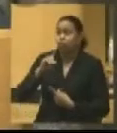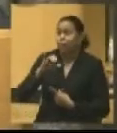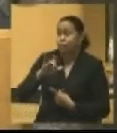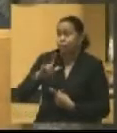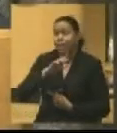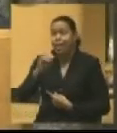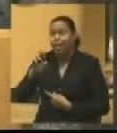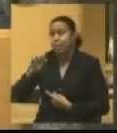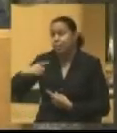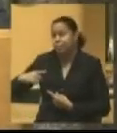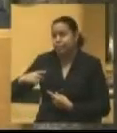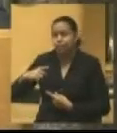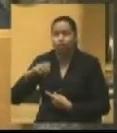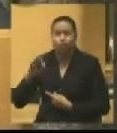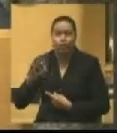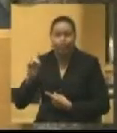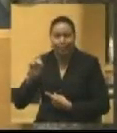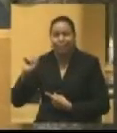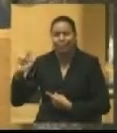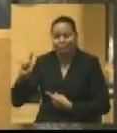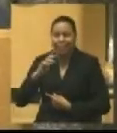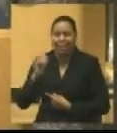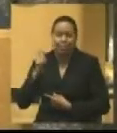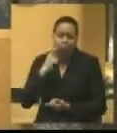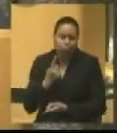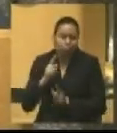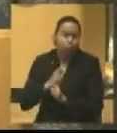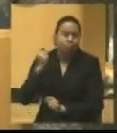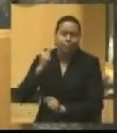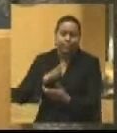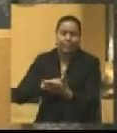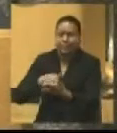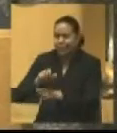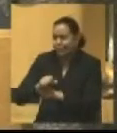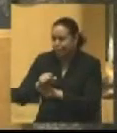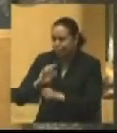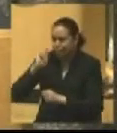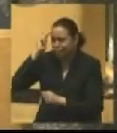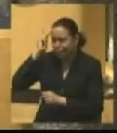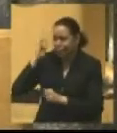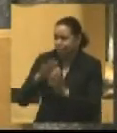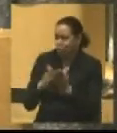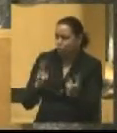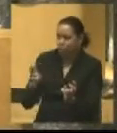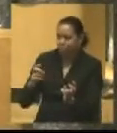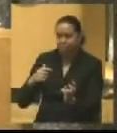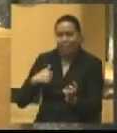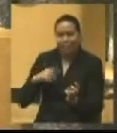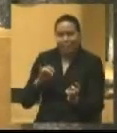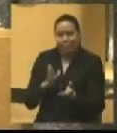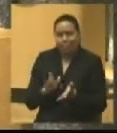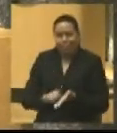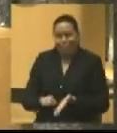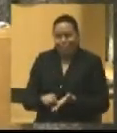Republican, Frederick Douglass, Abraham Lincoln, and the Triumph of Anti-Slavery Politics, is the book I had intended